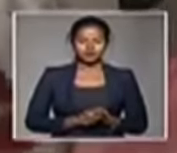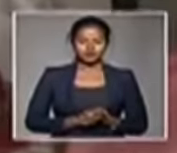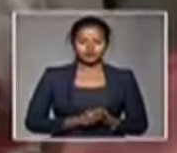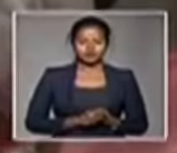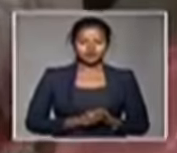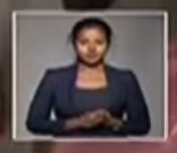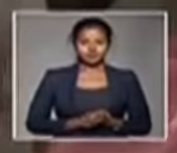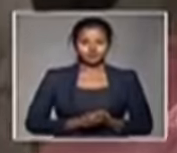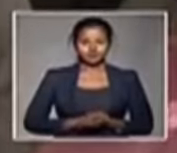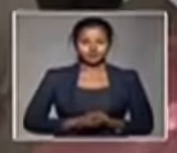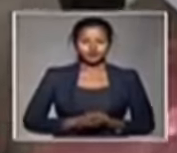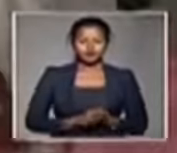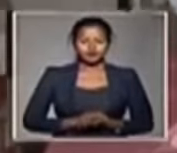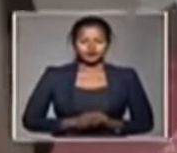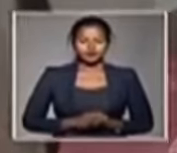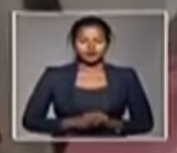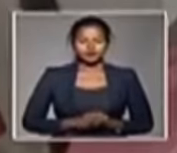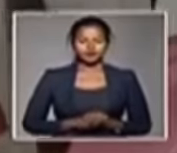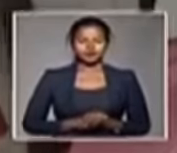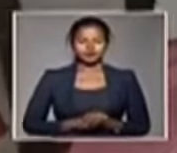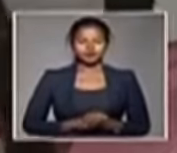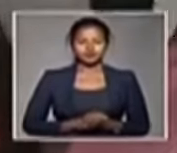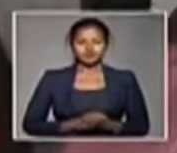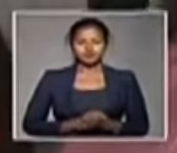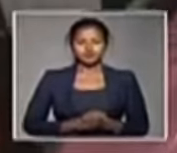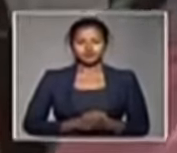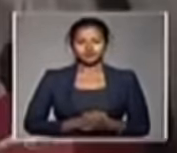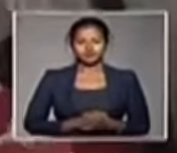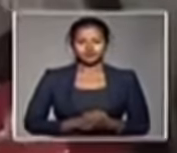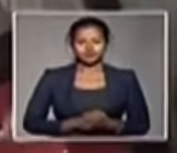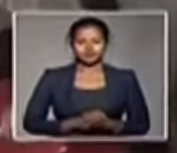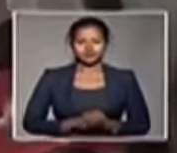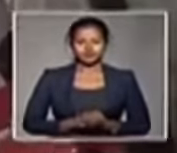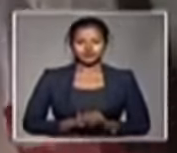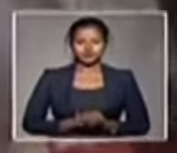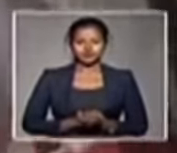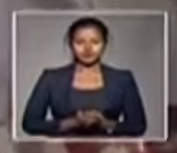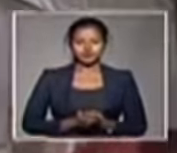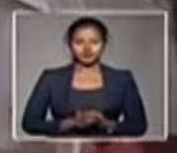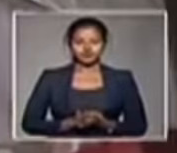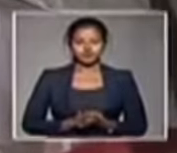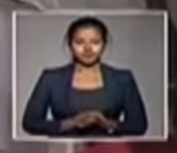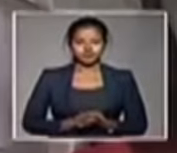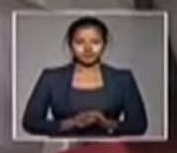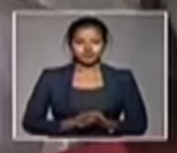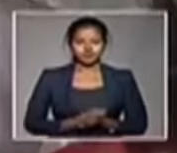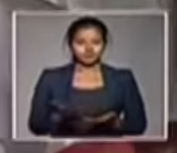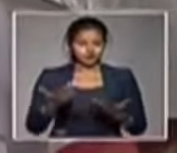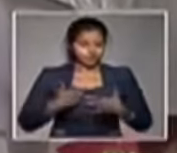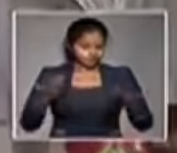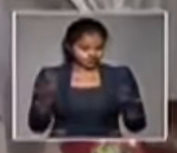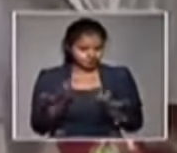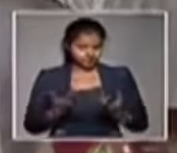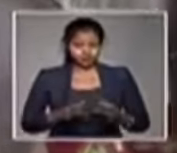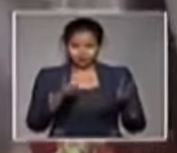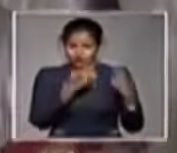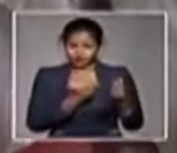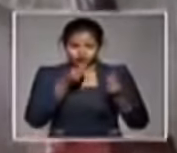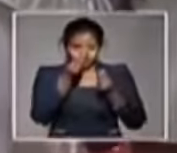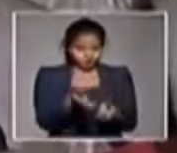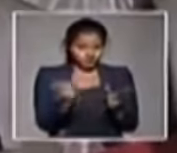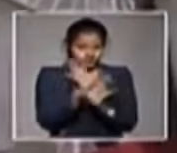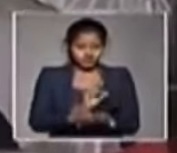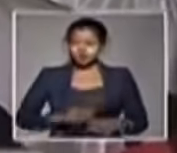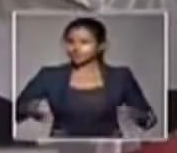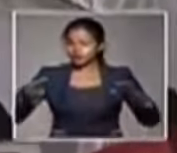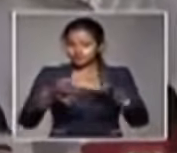Oh, We can't offer them positions simply because they joined